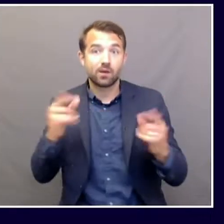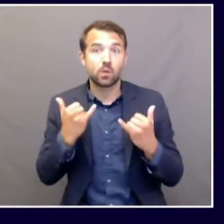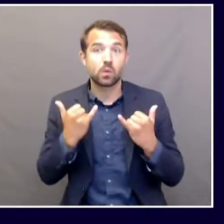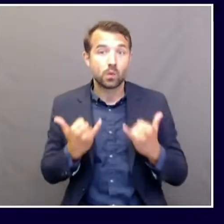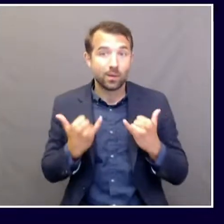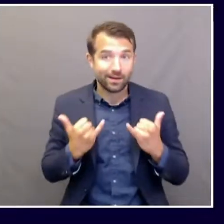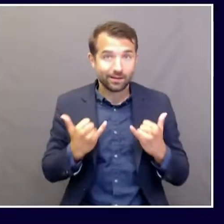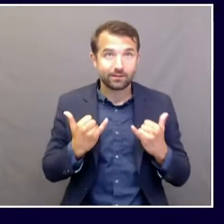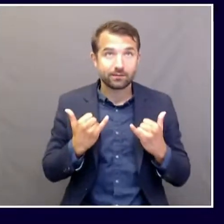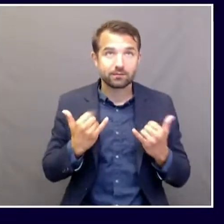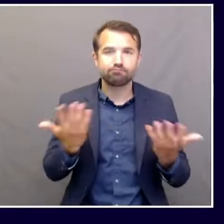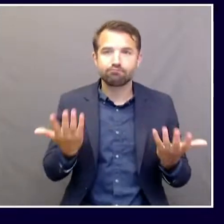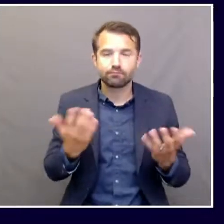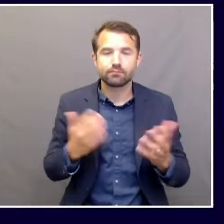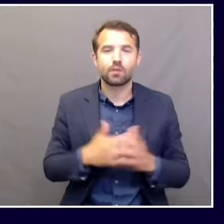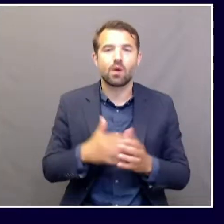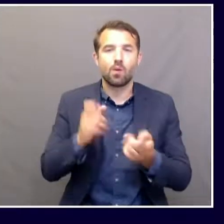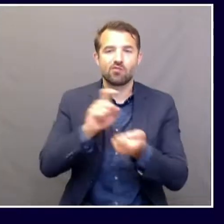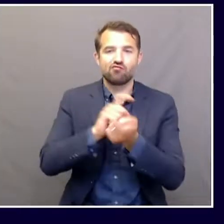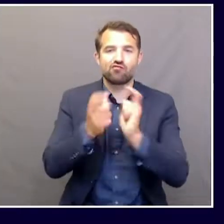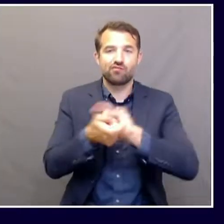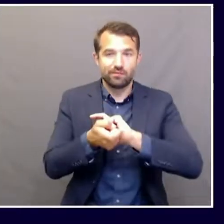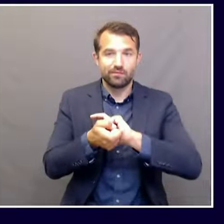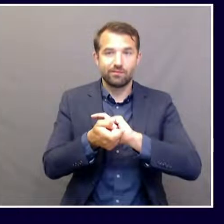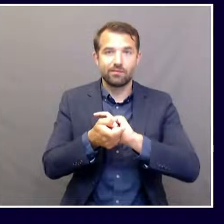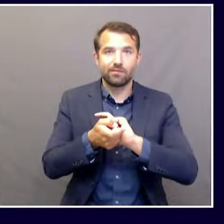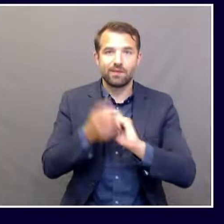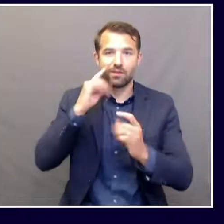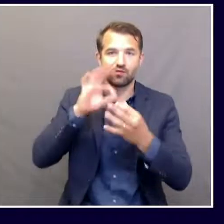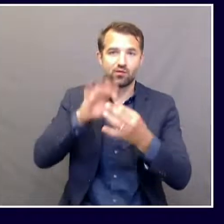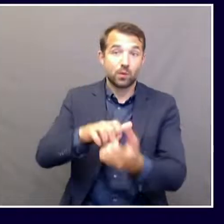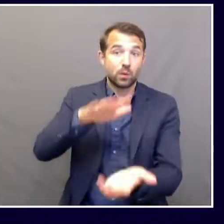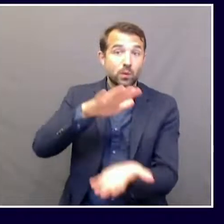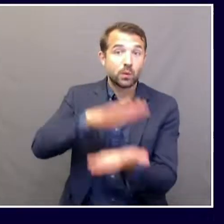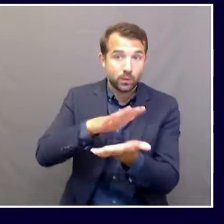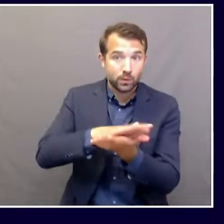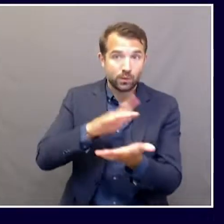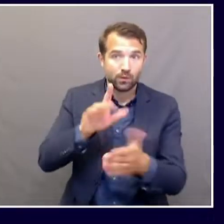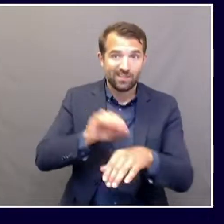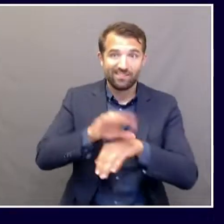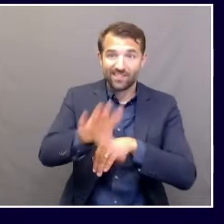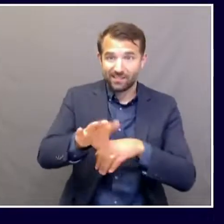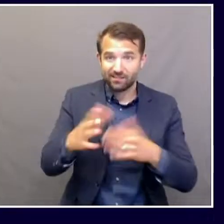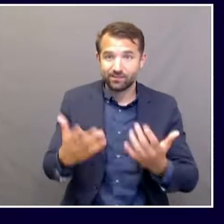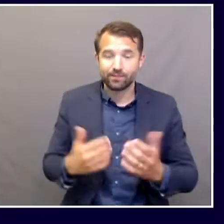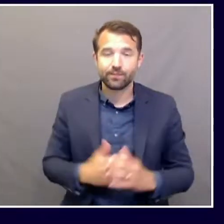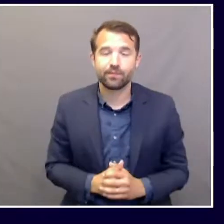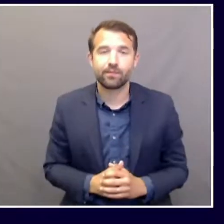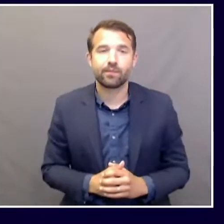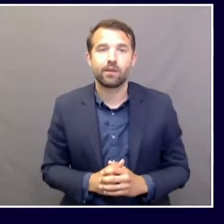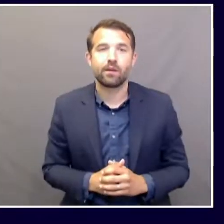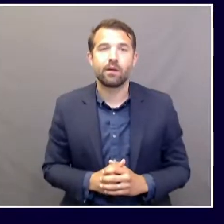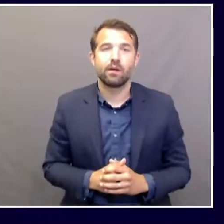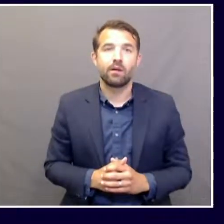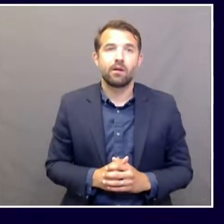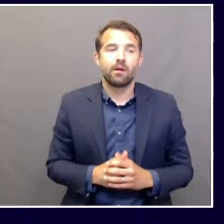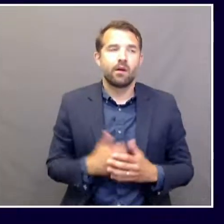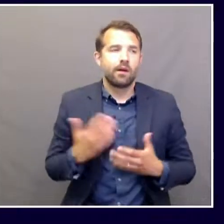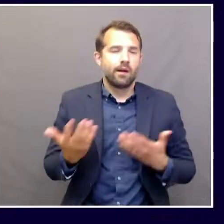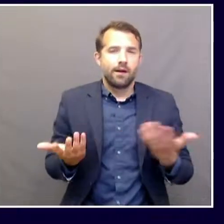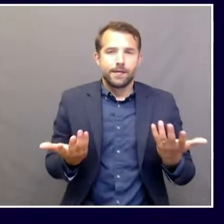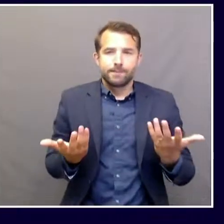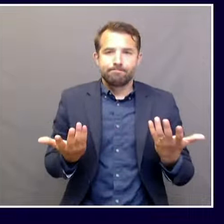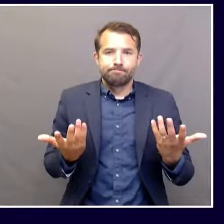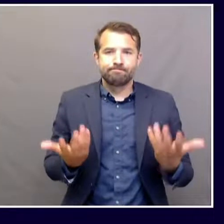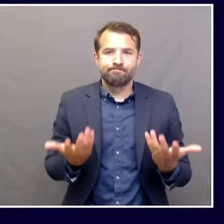the school public health guidance to limit the need for physical